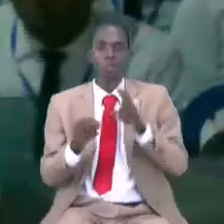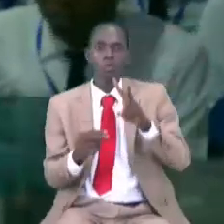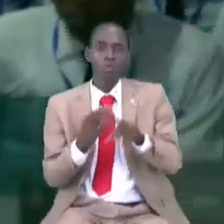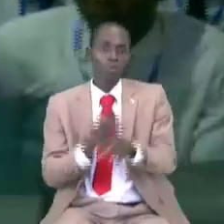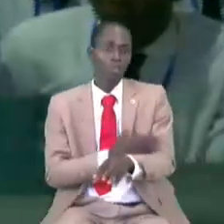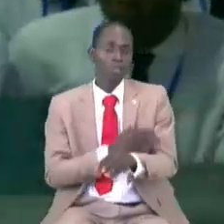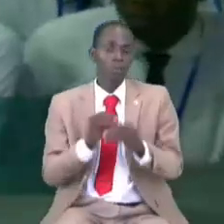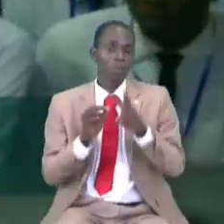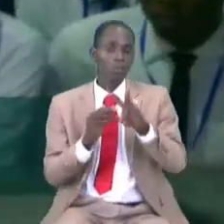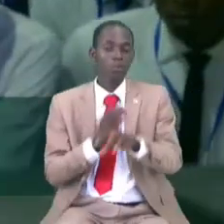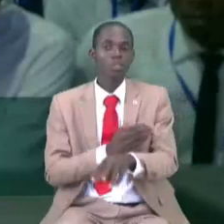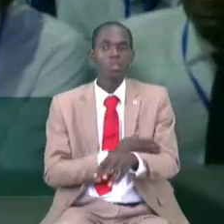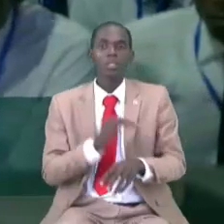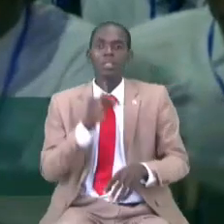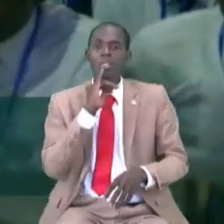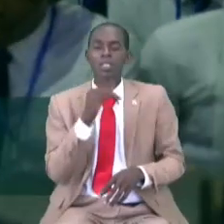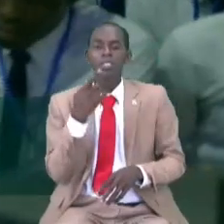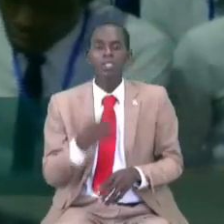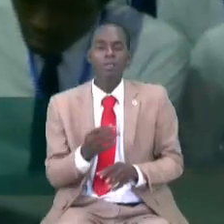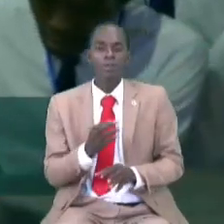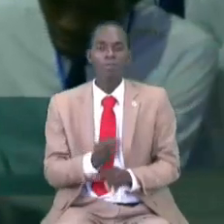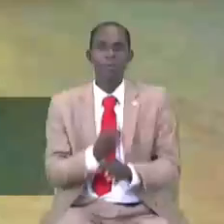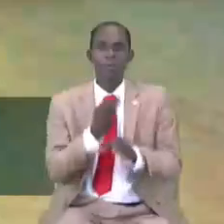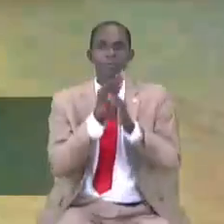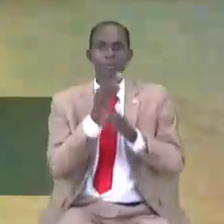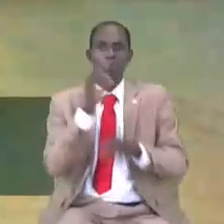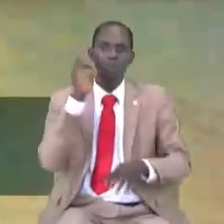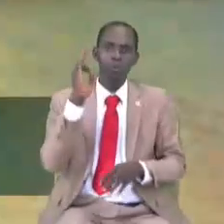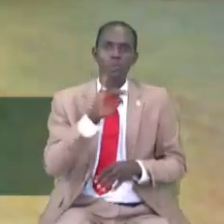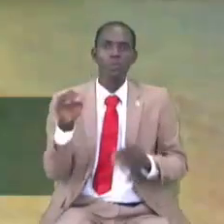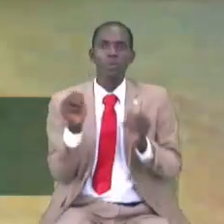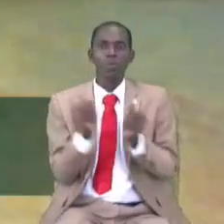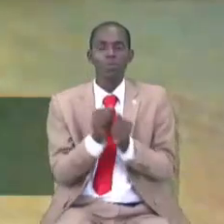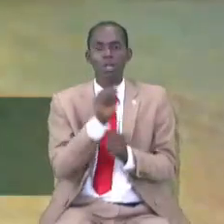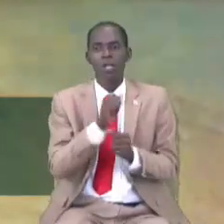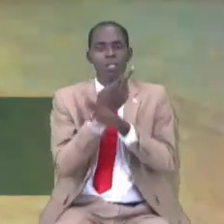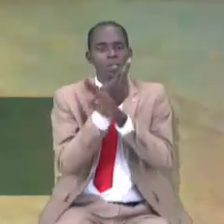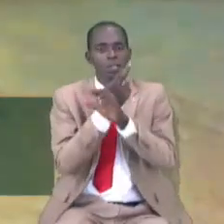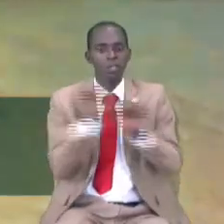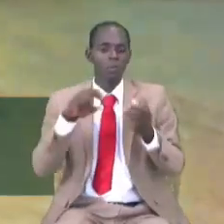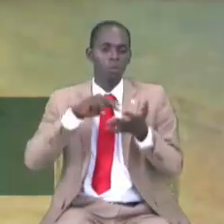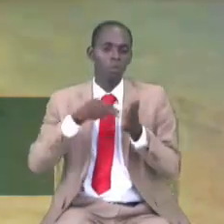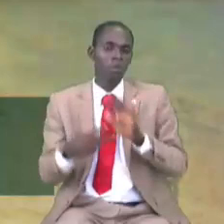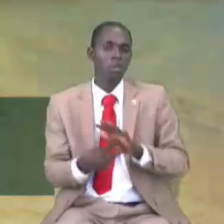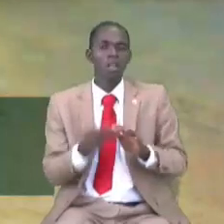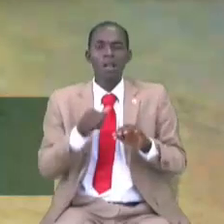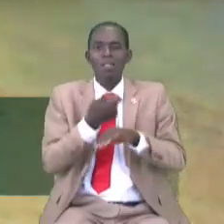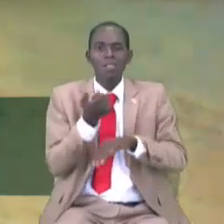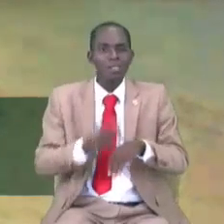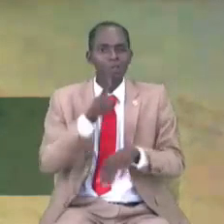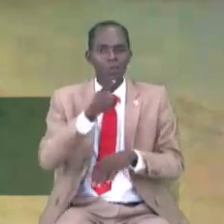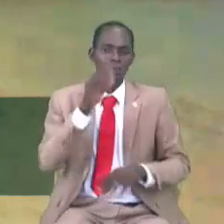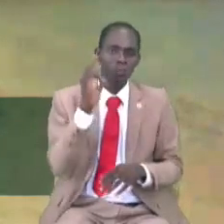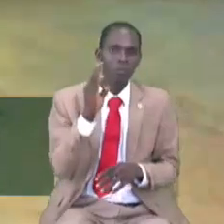a redemptive purpose. Anytime we preach, there should be a purpose. Anytime we declare